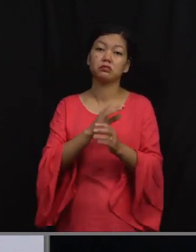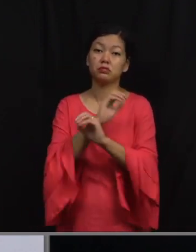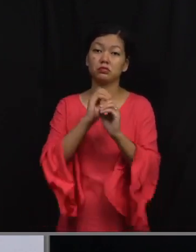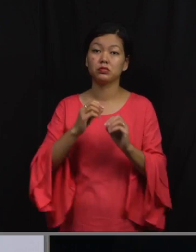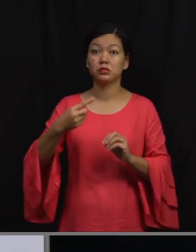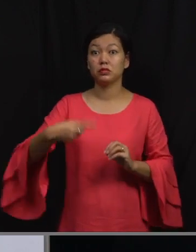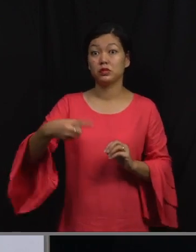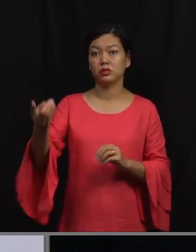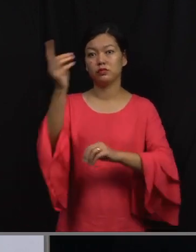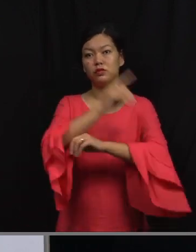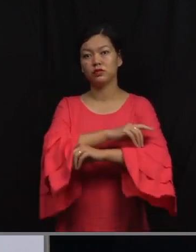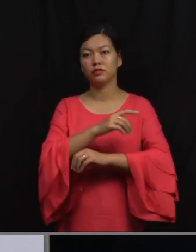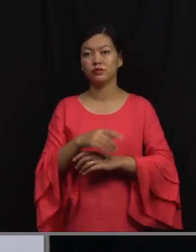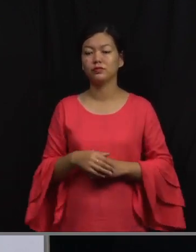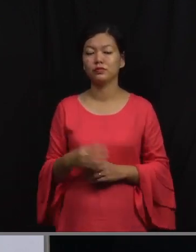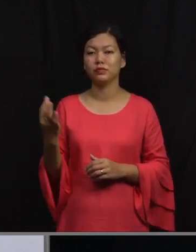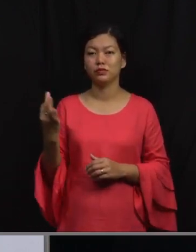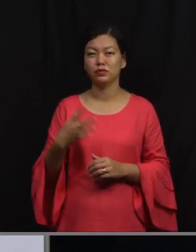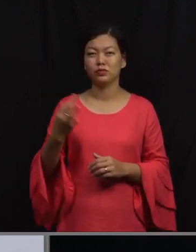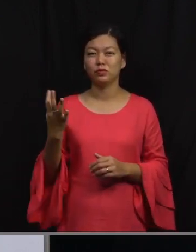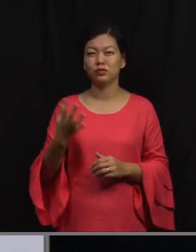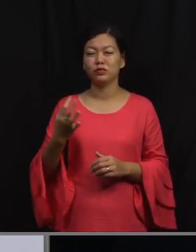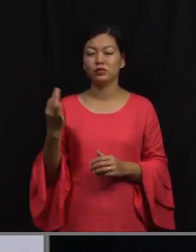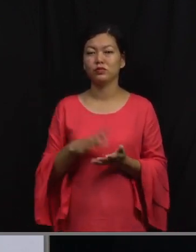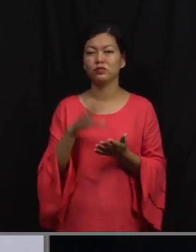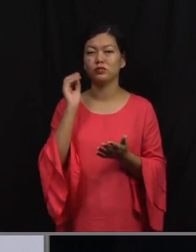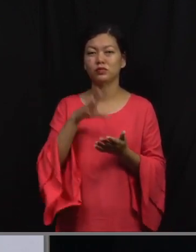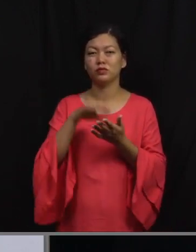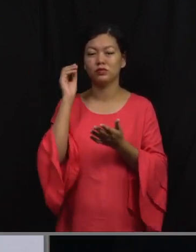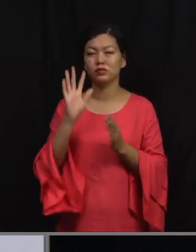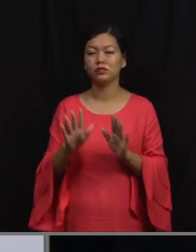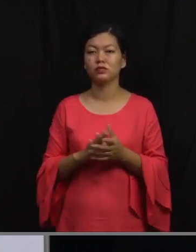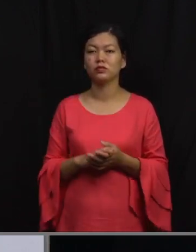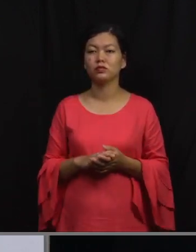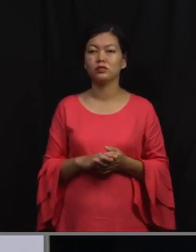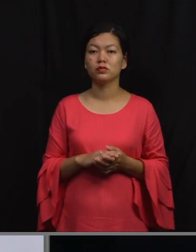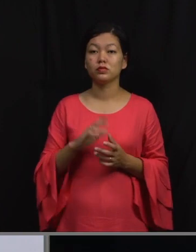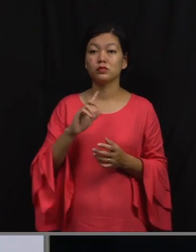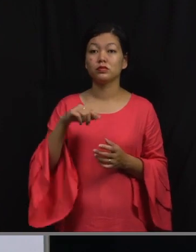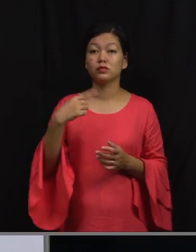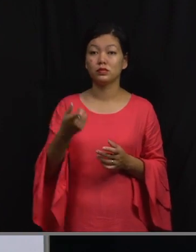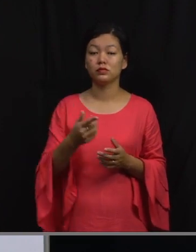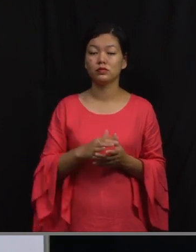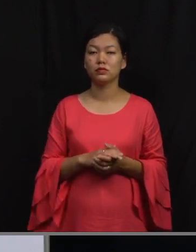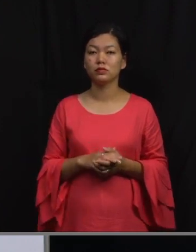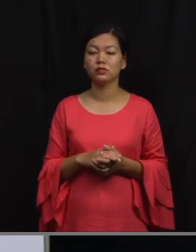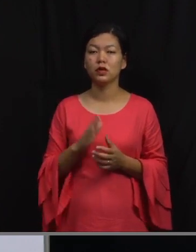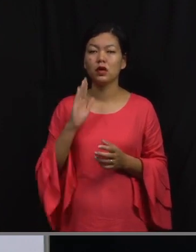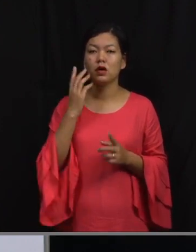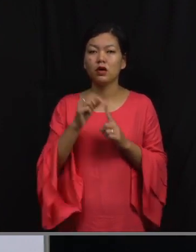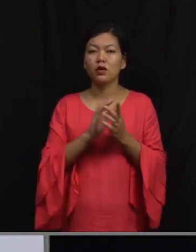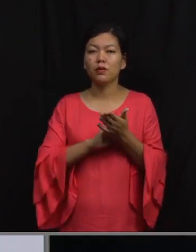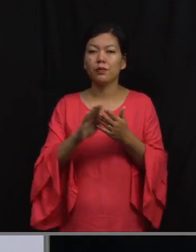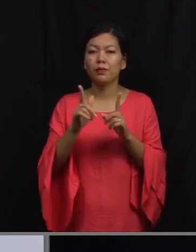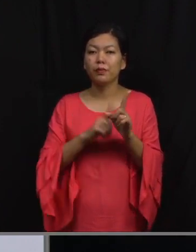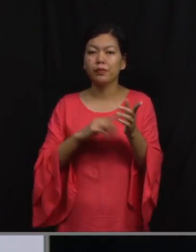learn the new things in our physics labs. And next, when you learn the physics, when you know the physics, right,